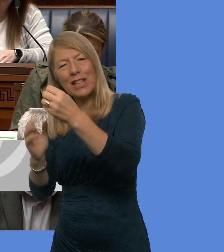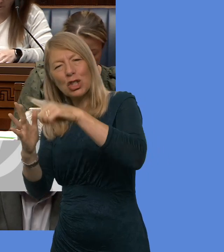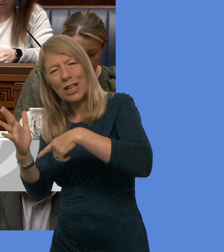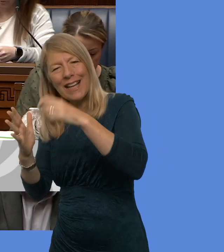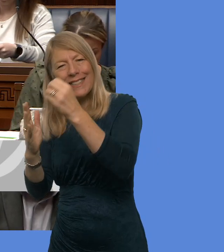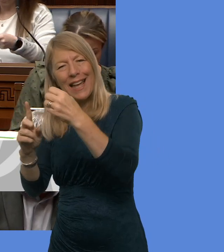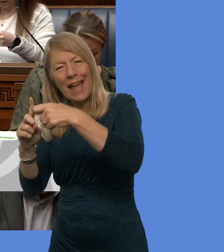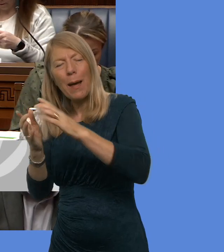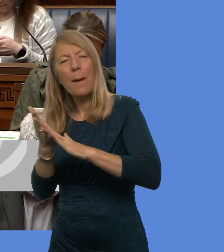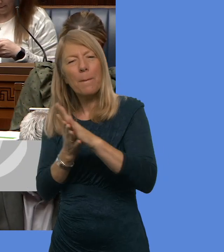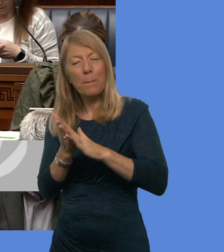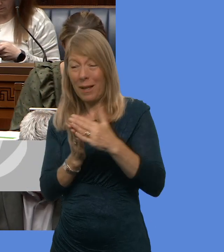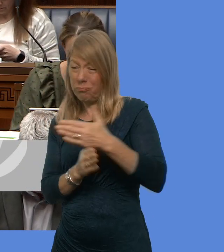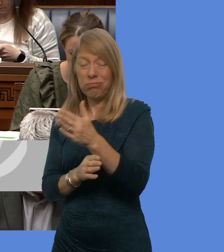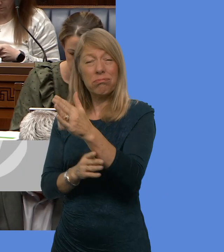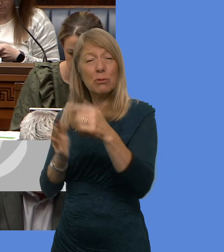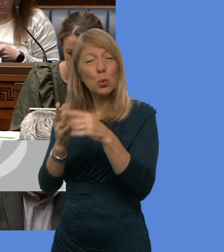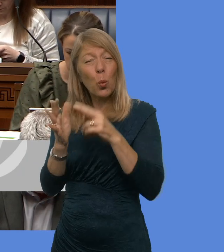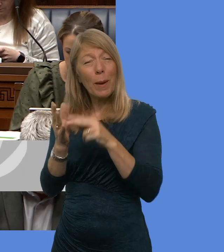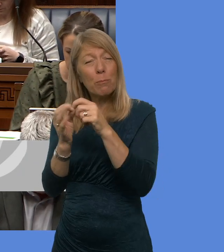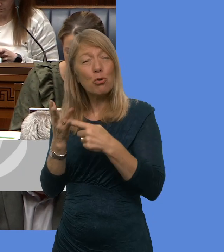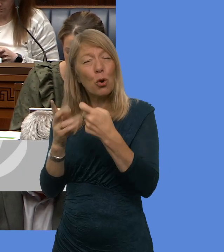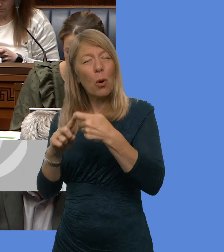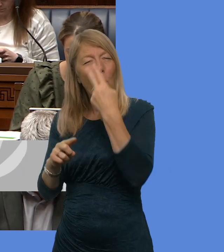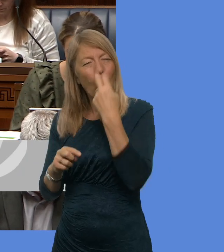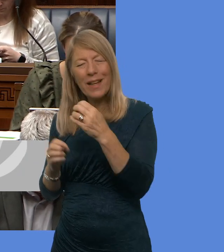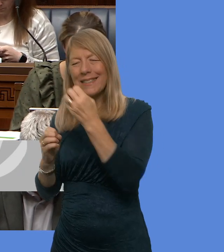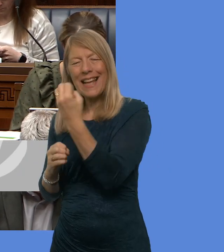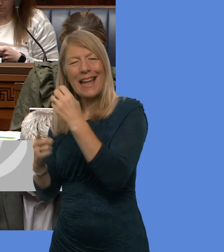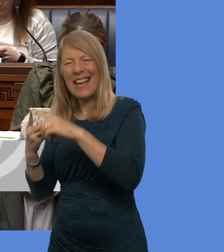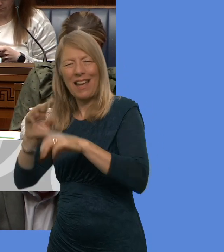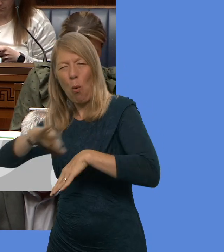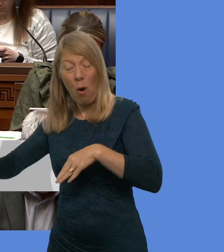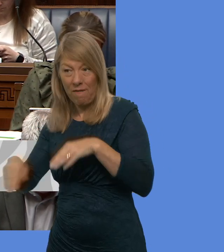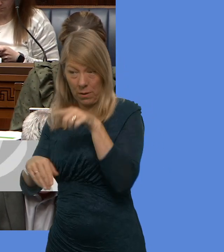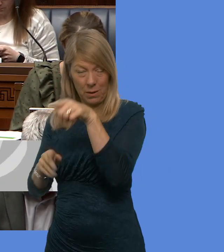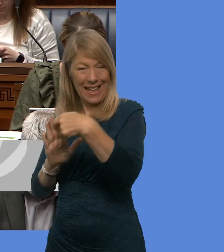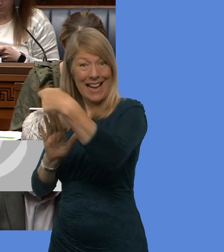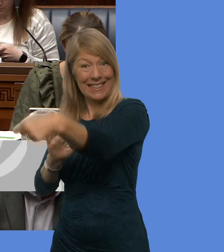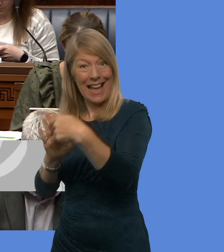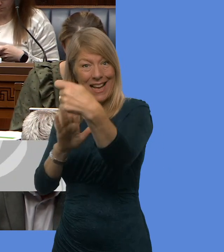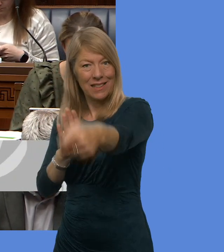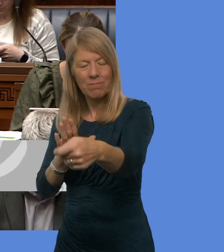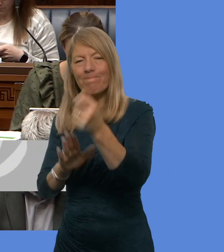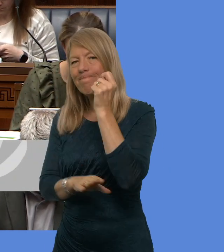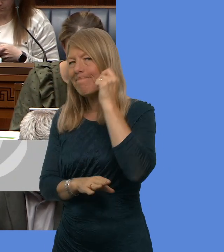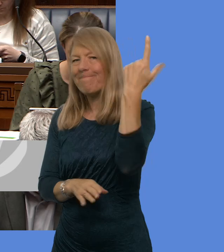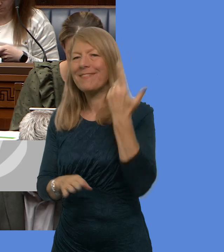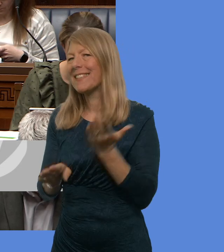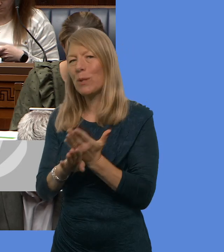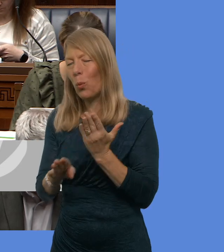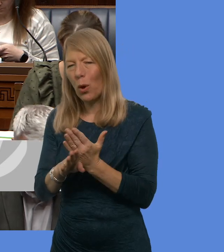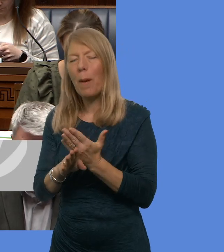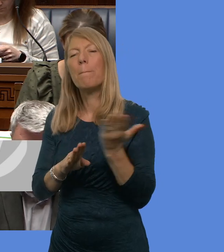to replace the original 10E feeder service. They recently acknowledged that this model did not work, hence the return to the previous version of the